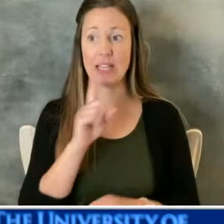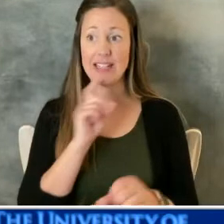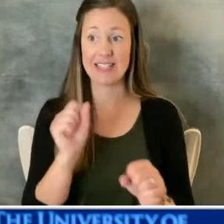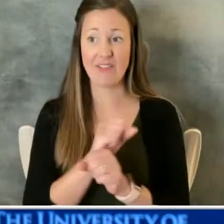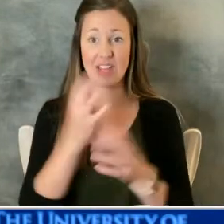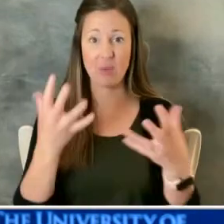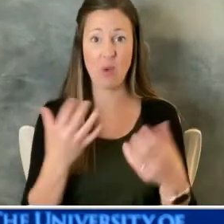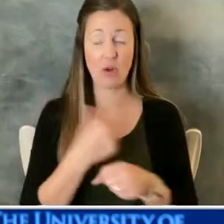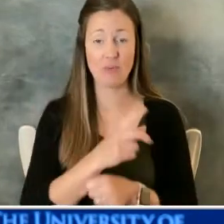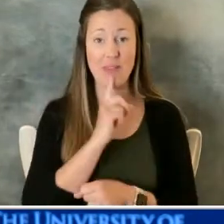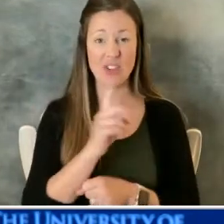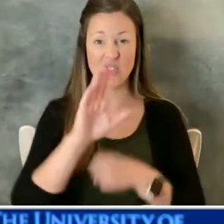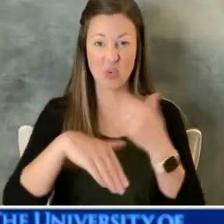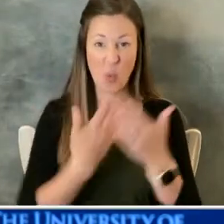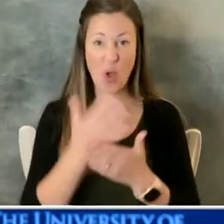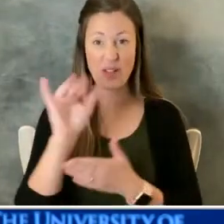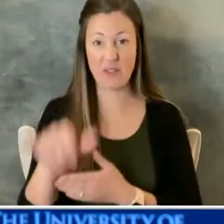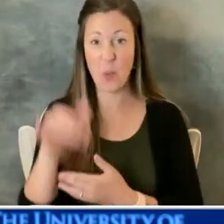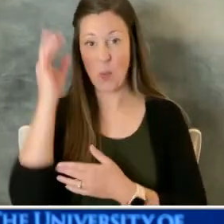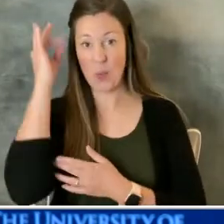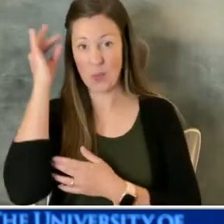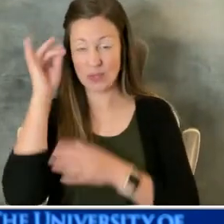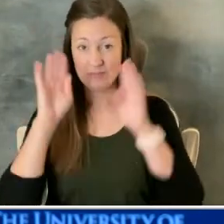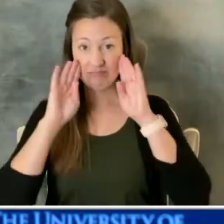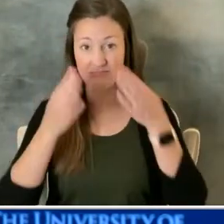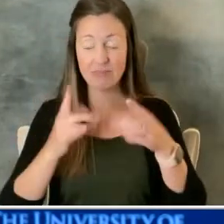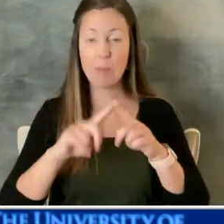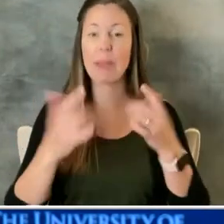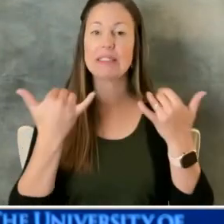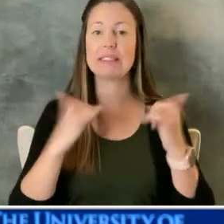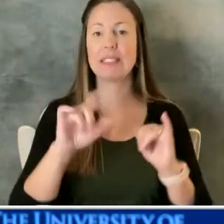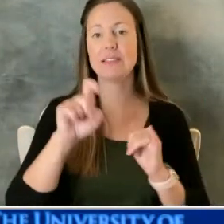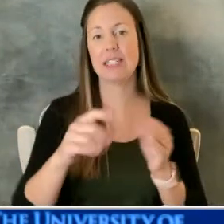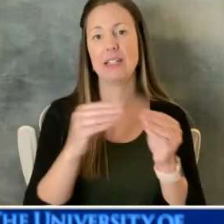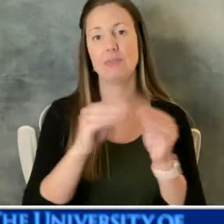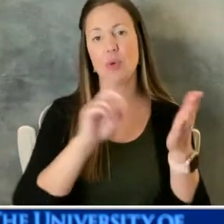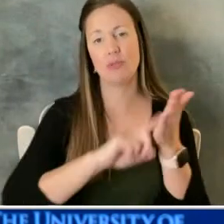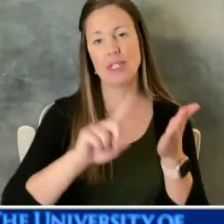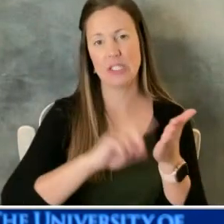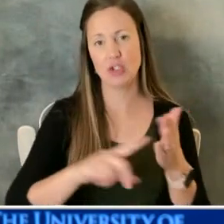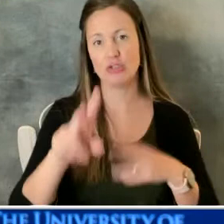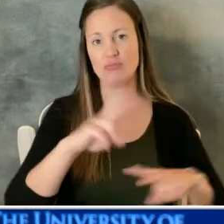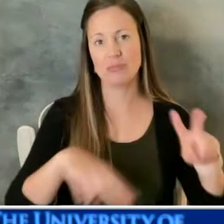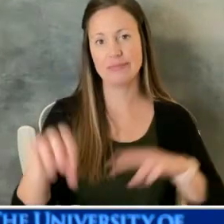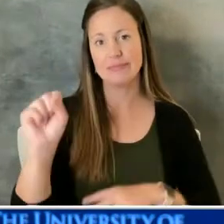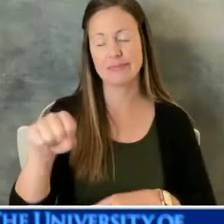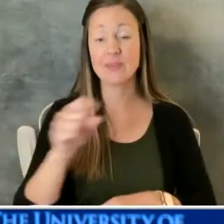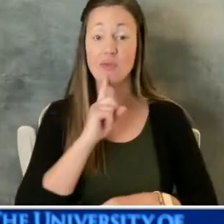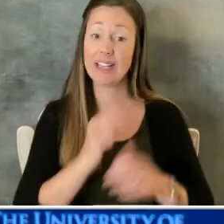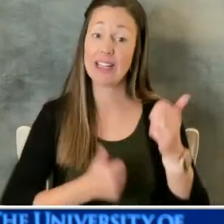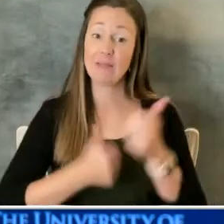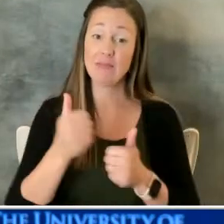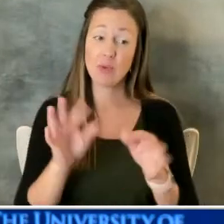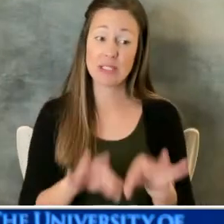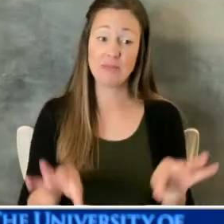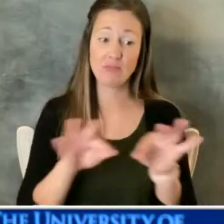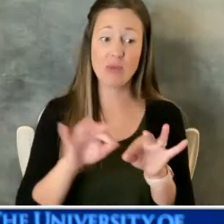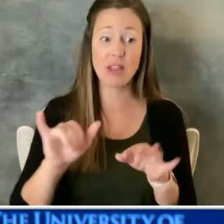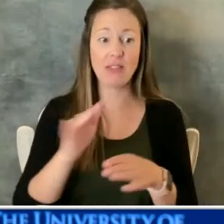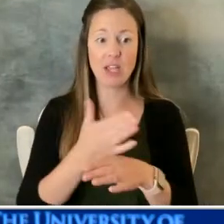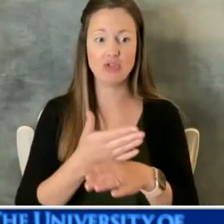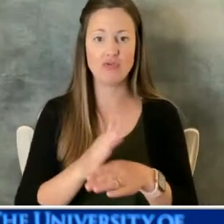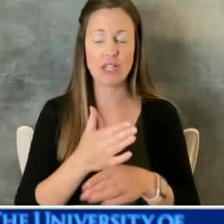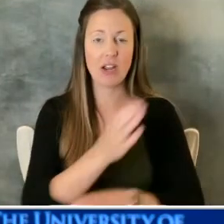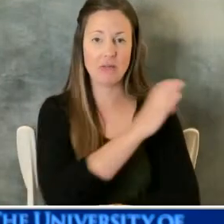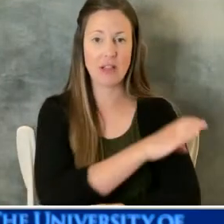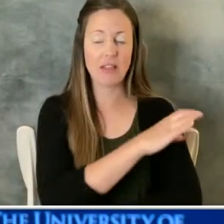I think we still need to do more research and look at that. And again, most importantly is that shared clinical decision making, talking